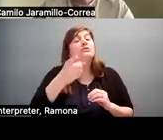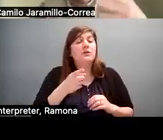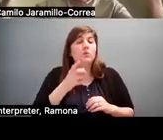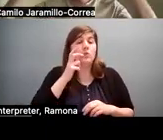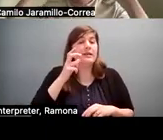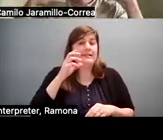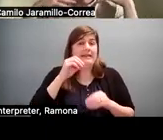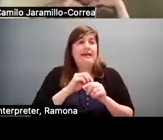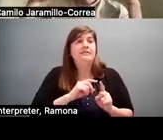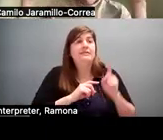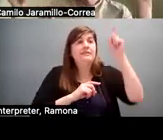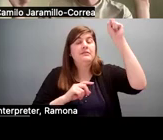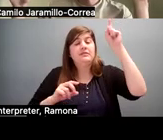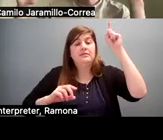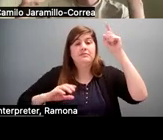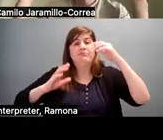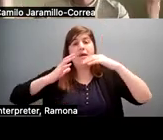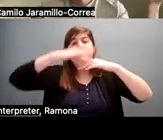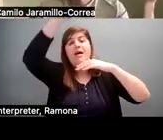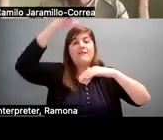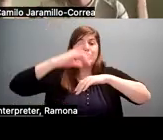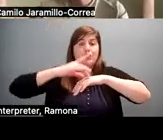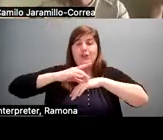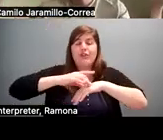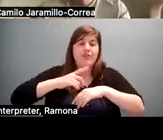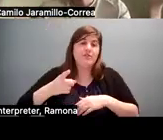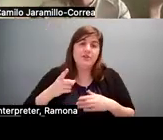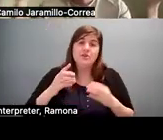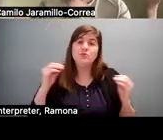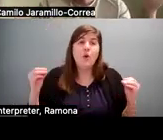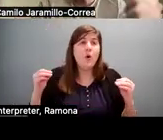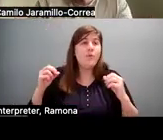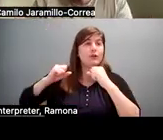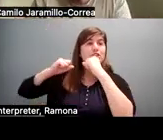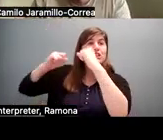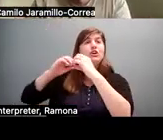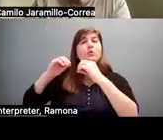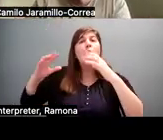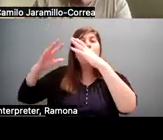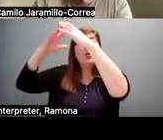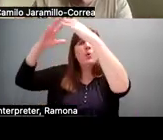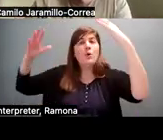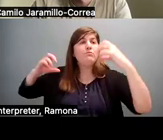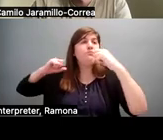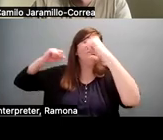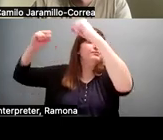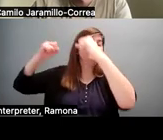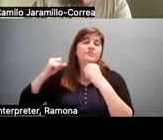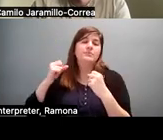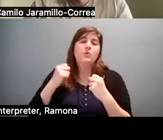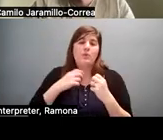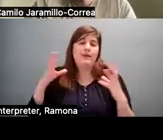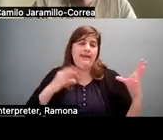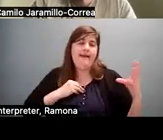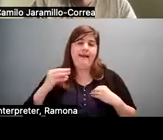here, you would get all that energy, no umbrella, you would get sunburned pretty quickly. But then we have another type of things in our solar